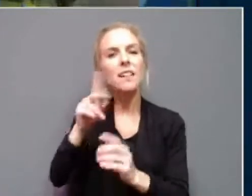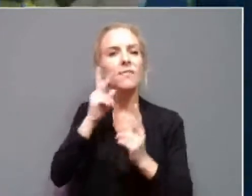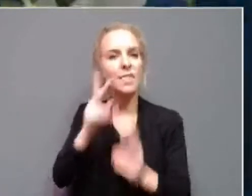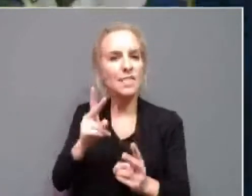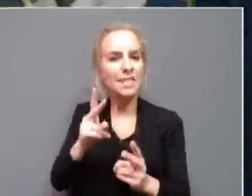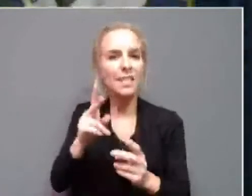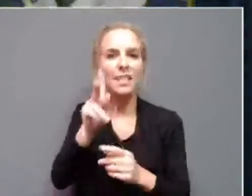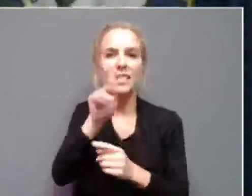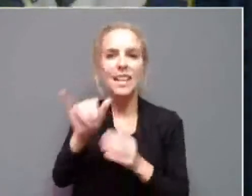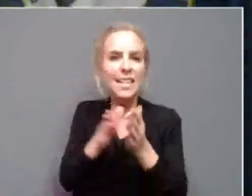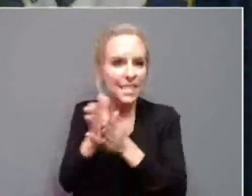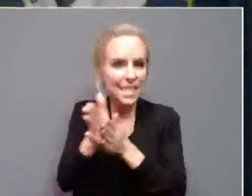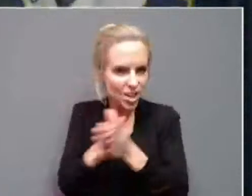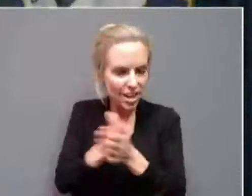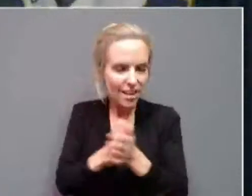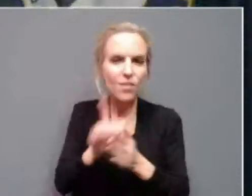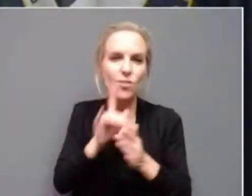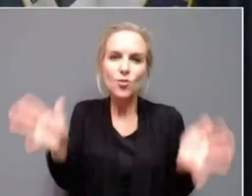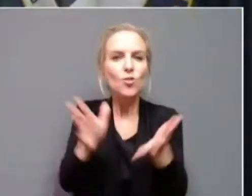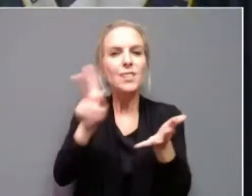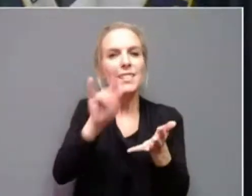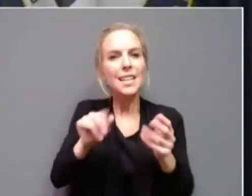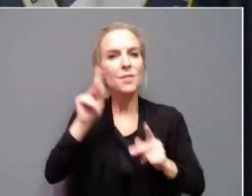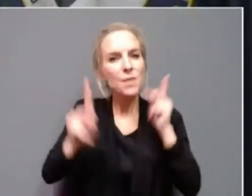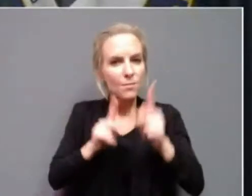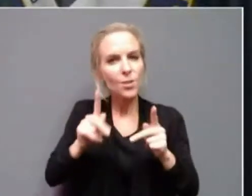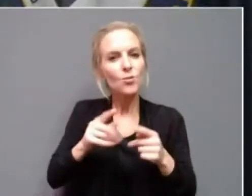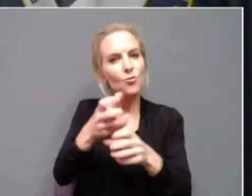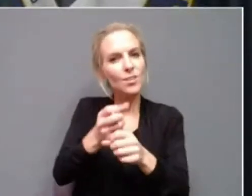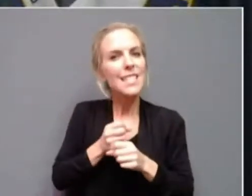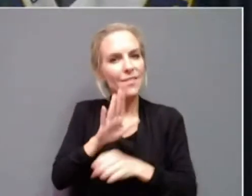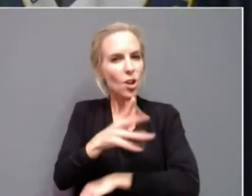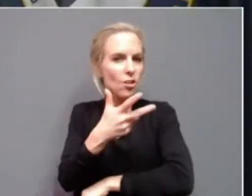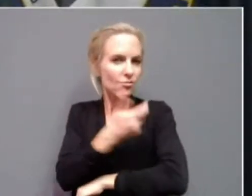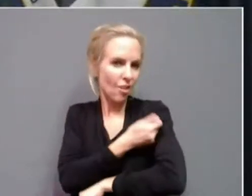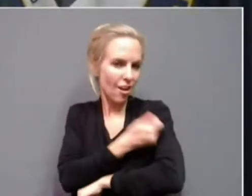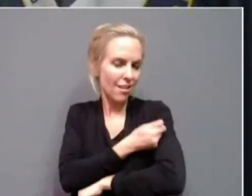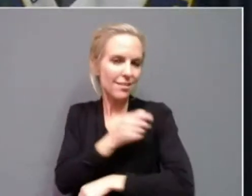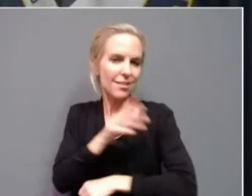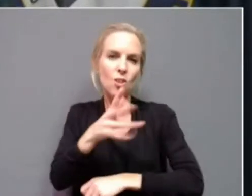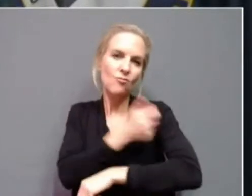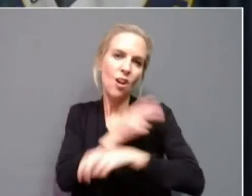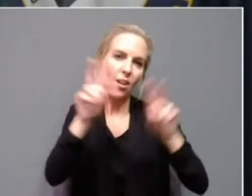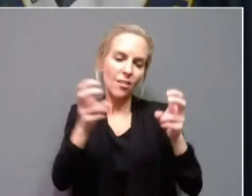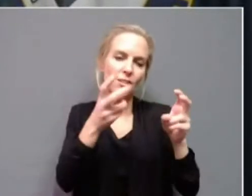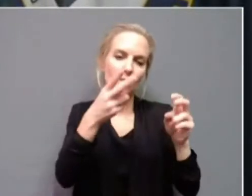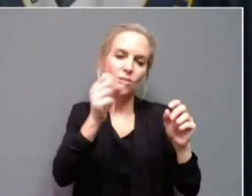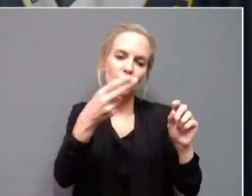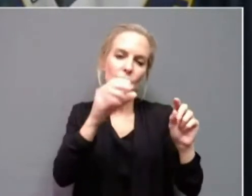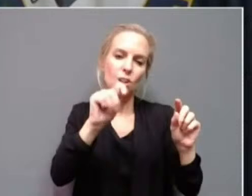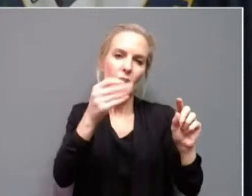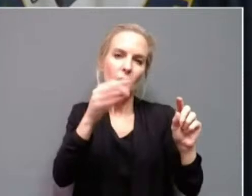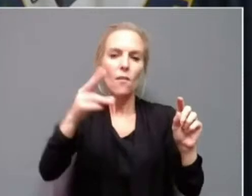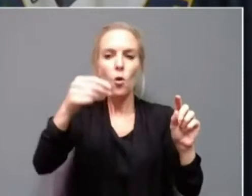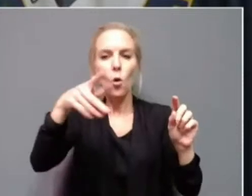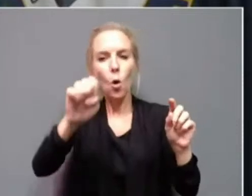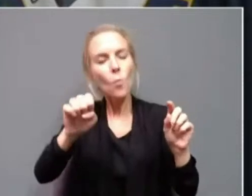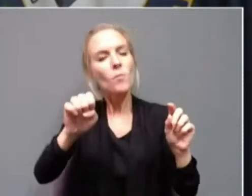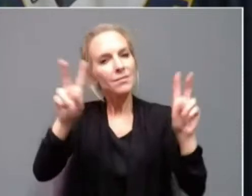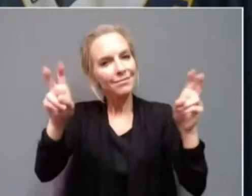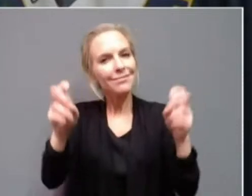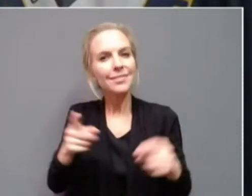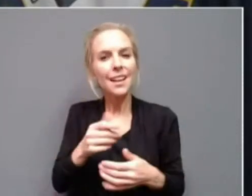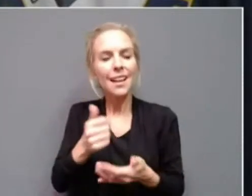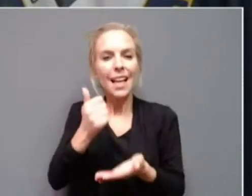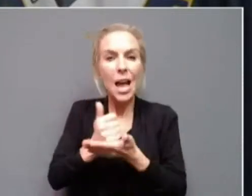latest effort to encourage Kentuckians to receive their shot of hope and participate and help save, help thrive,